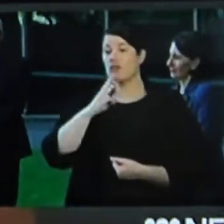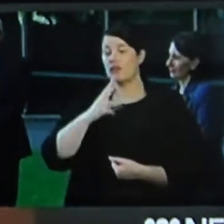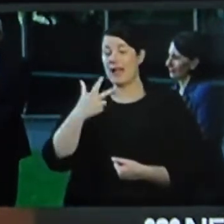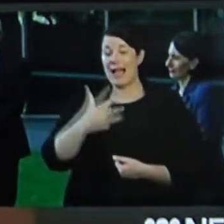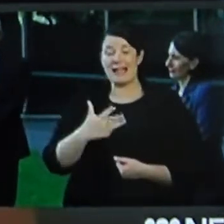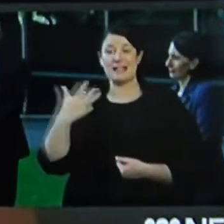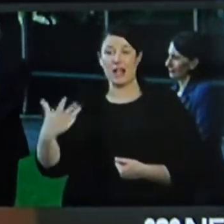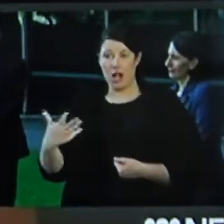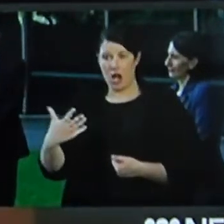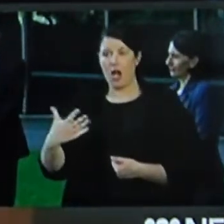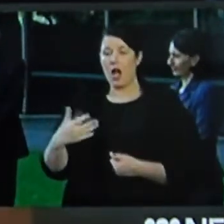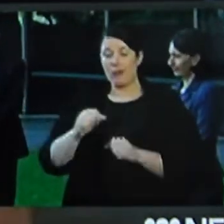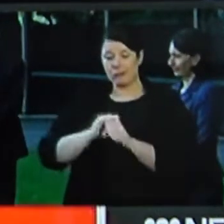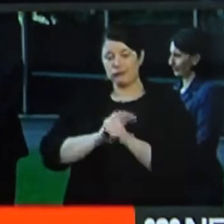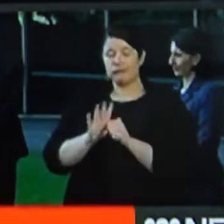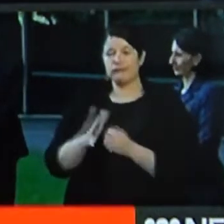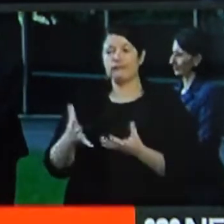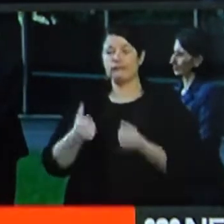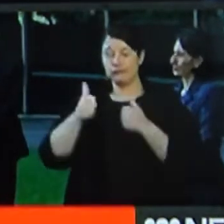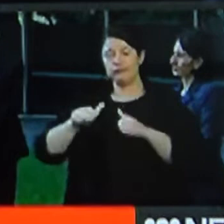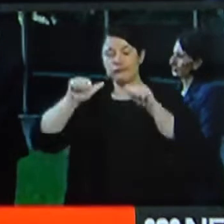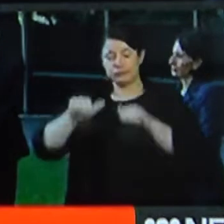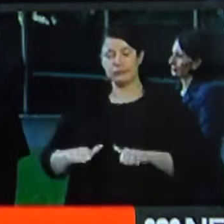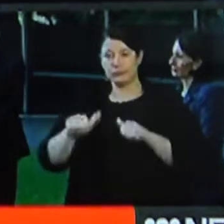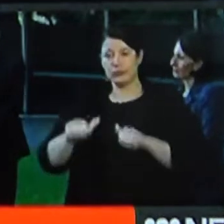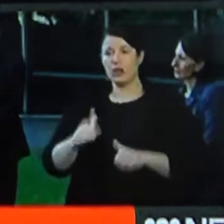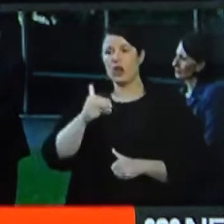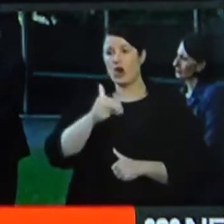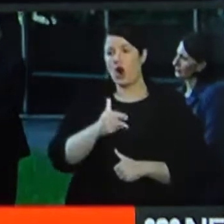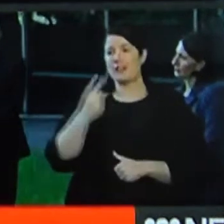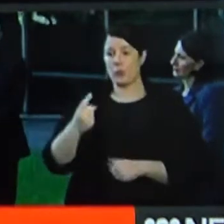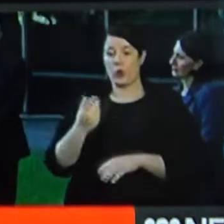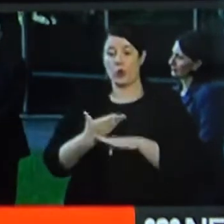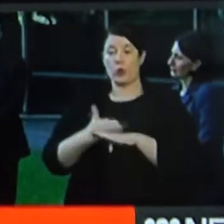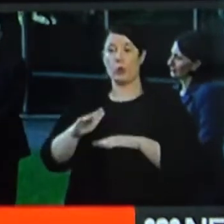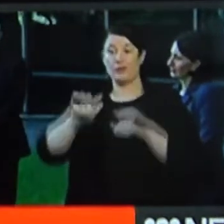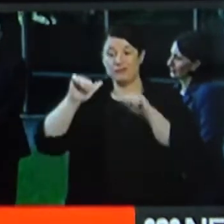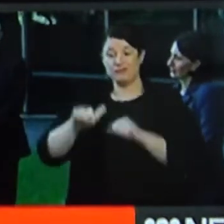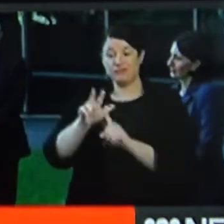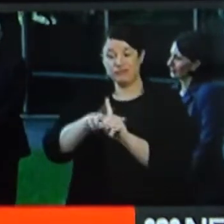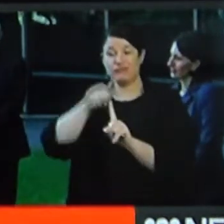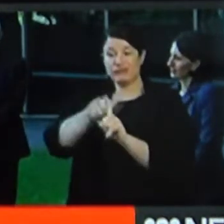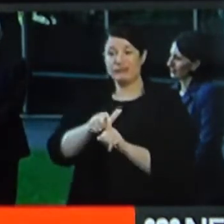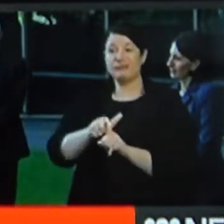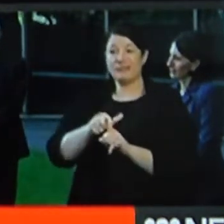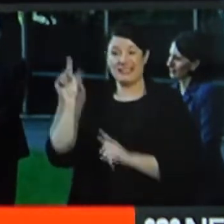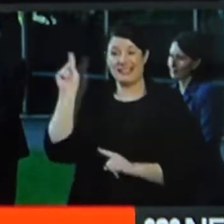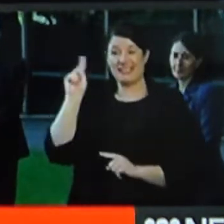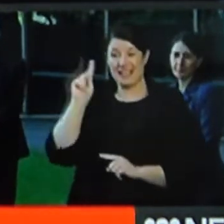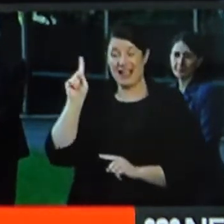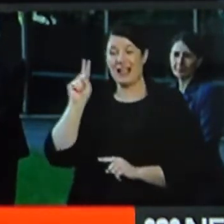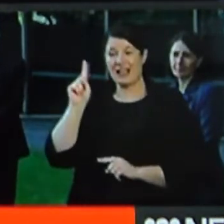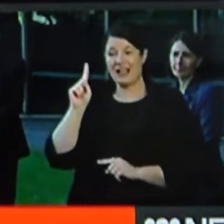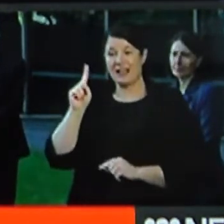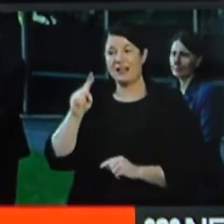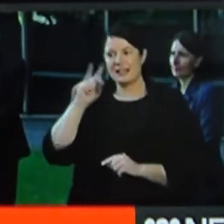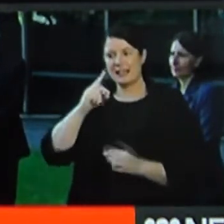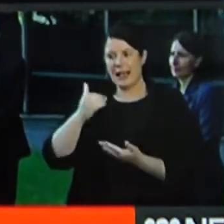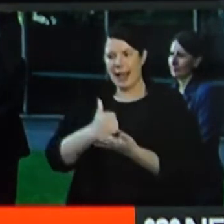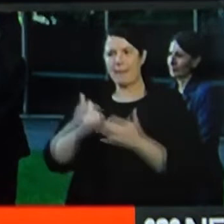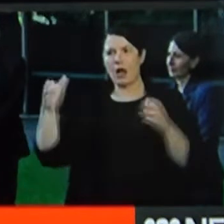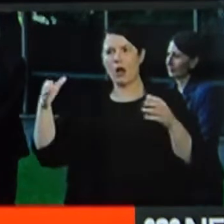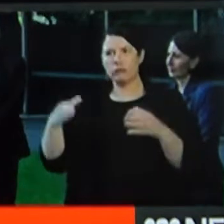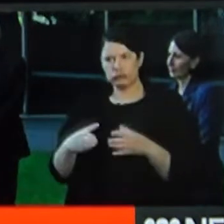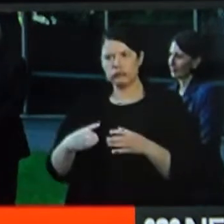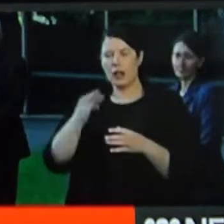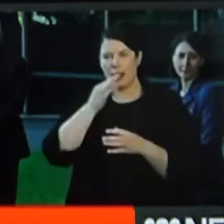2,389 cases of COVID, 91 new cases, and that's pleasing to see a sustained reduction, and that's